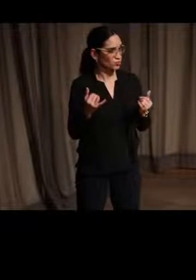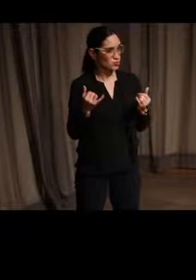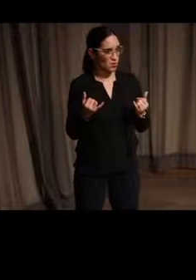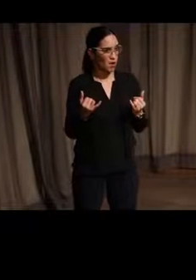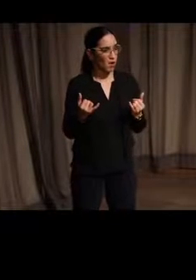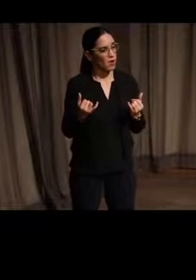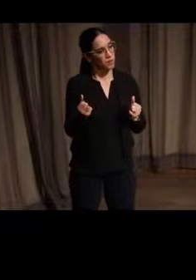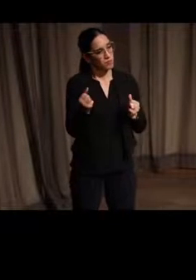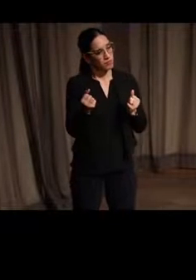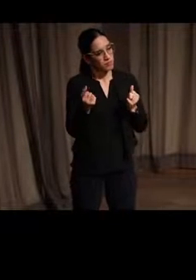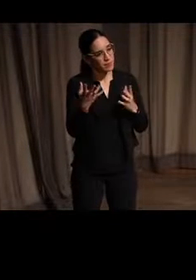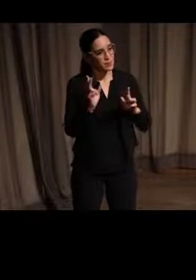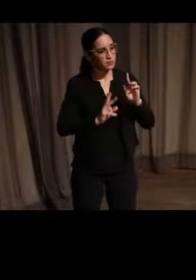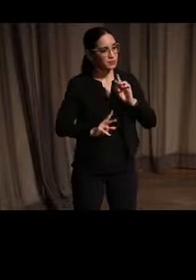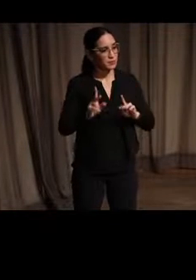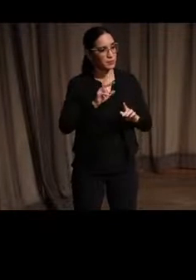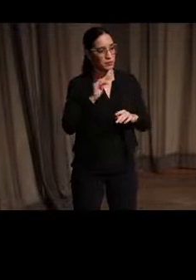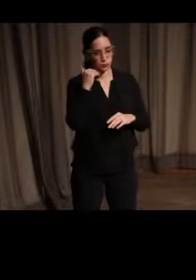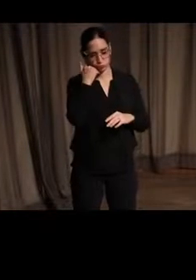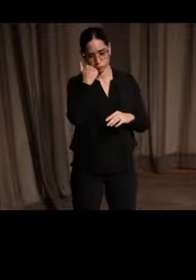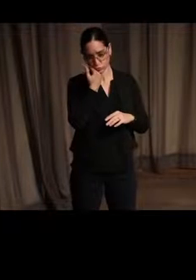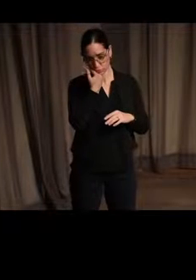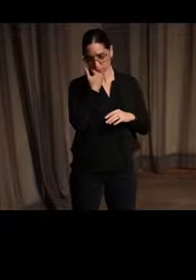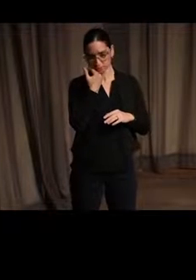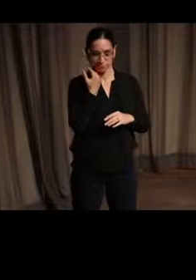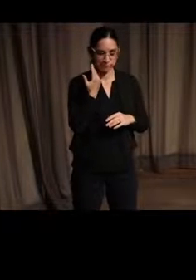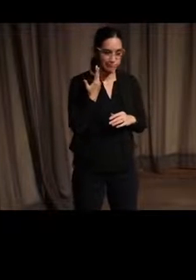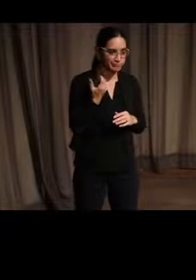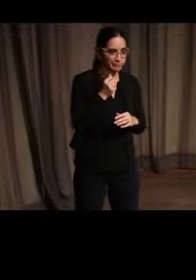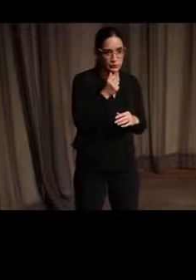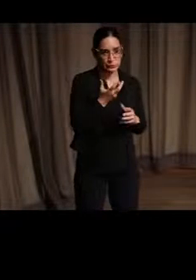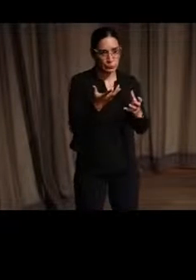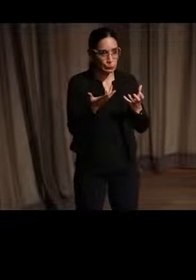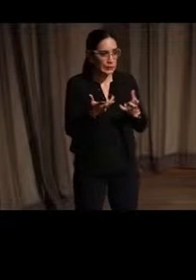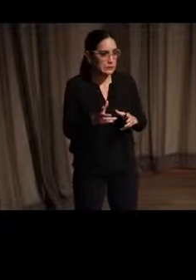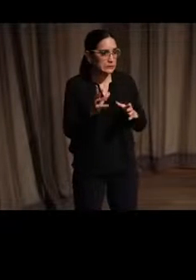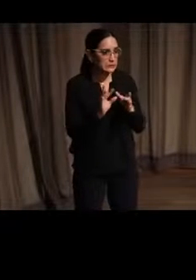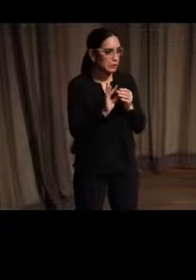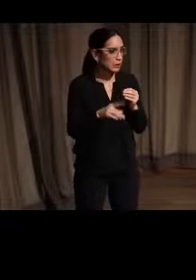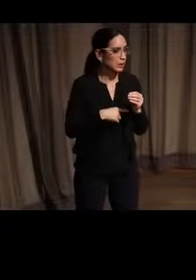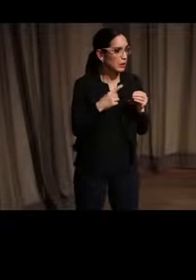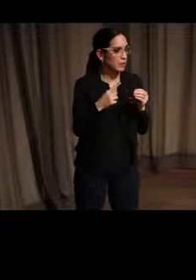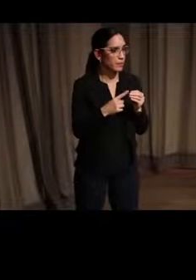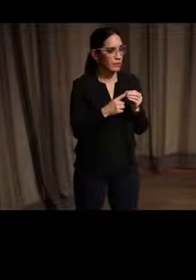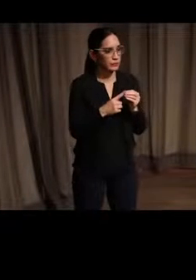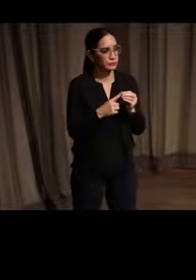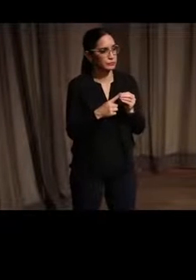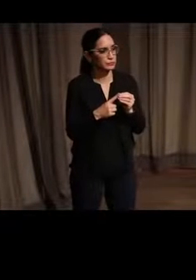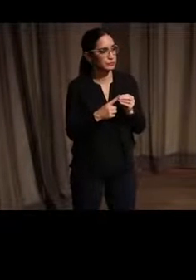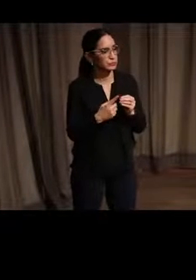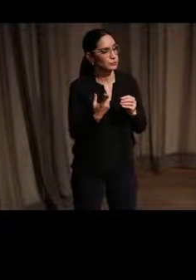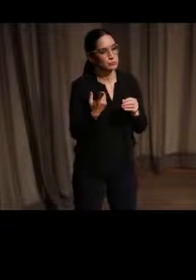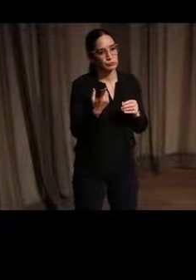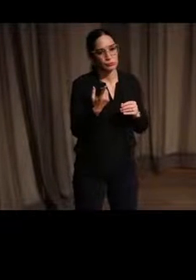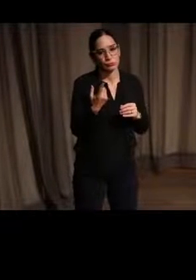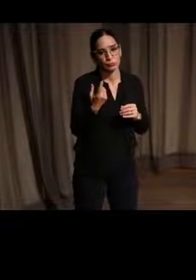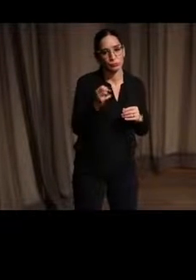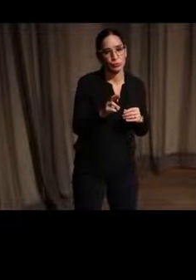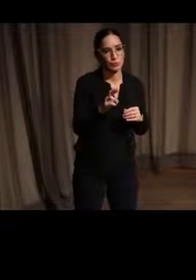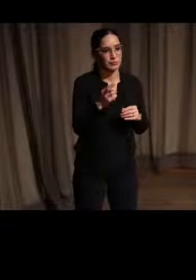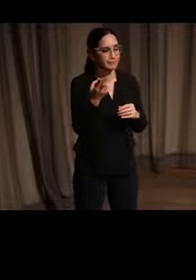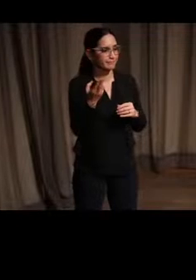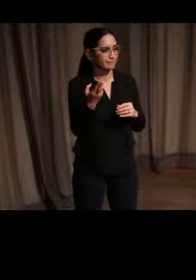to talk about it or feel as much shame to talk about it. Like, I've been hearing about protests where women go in public and tell their